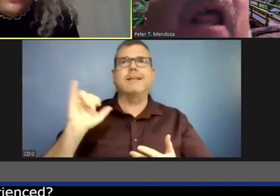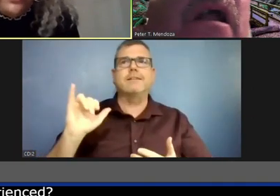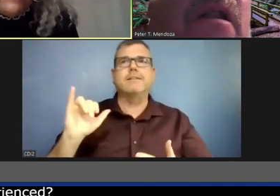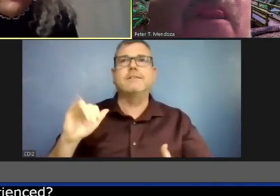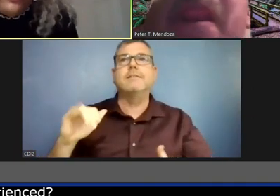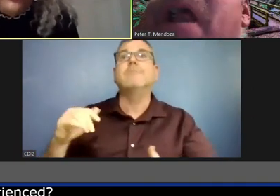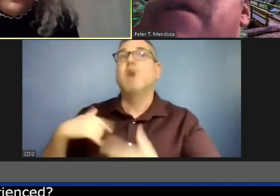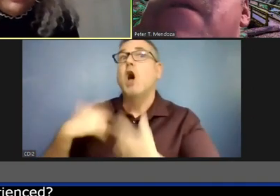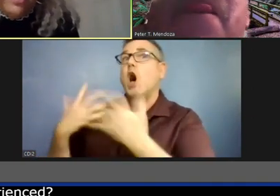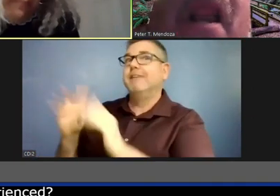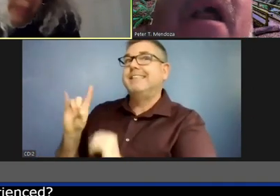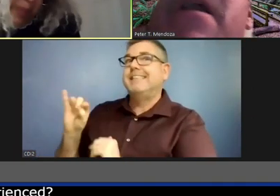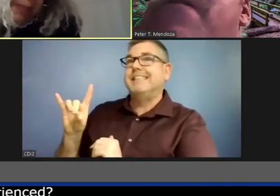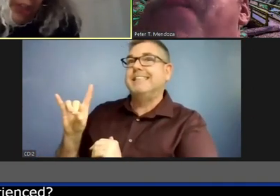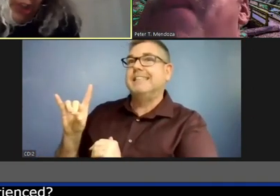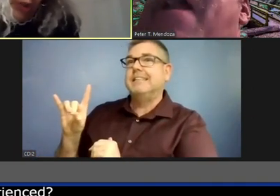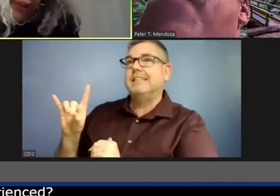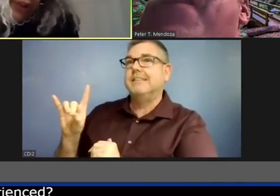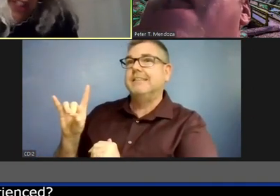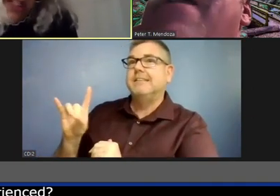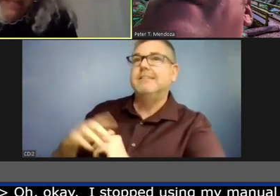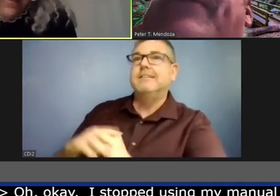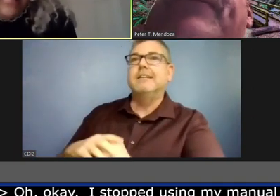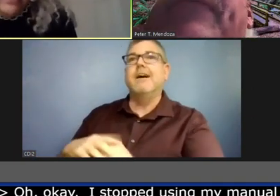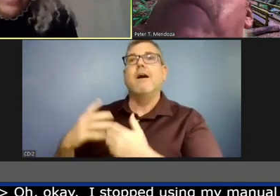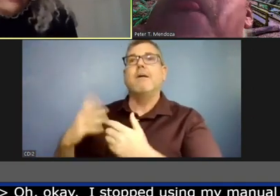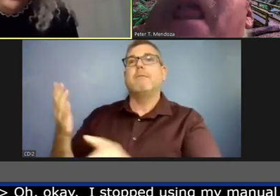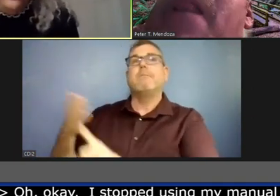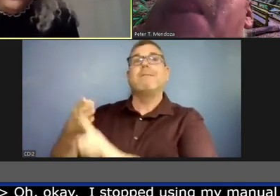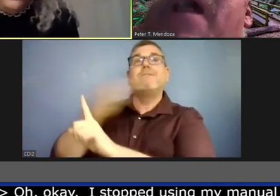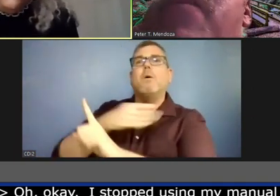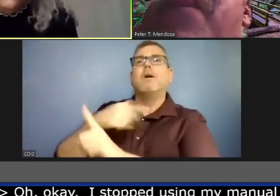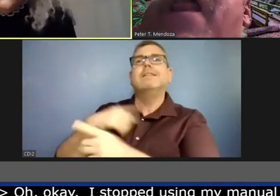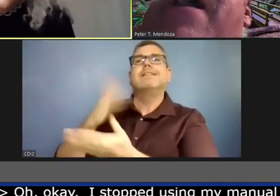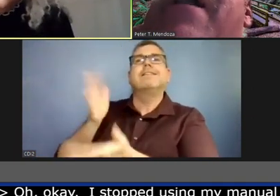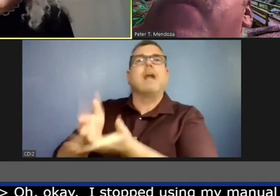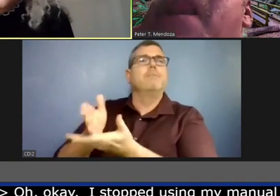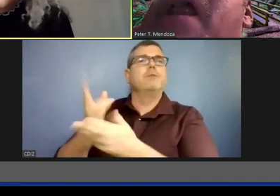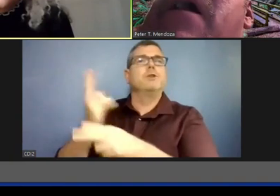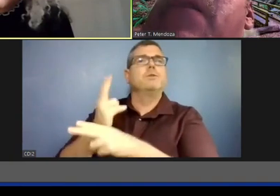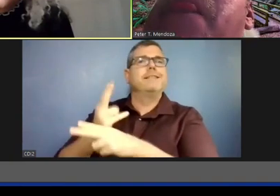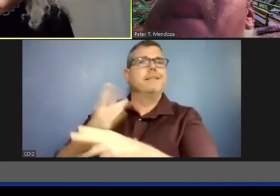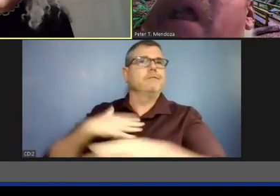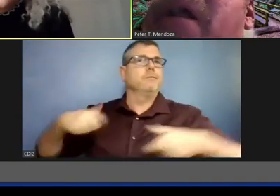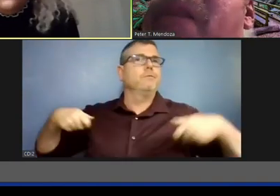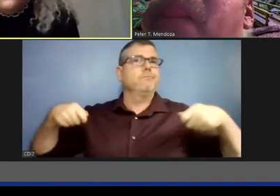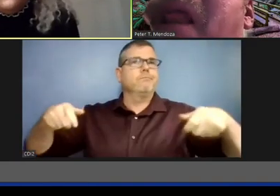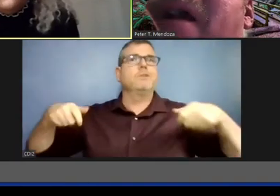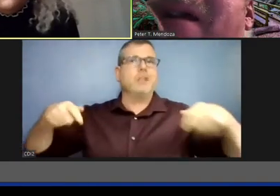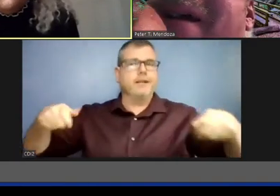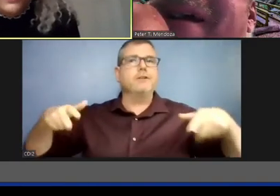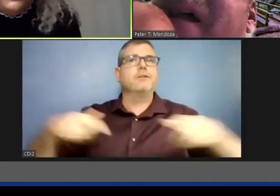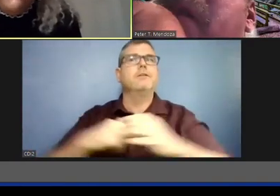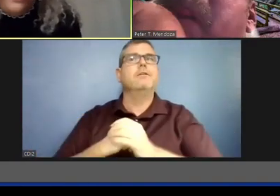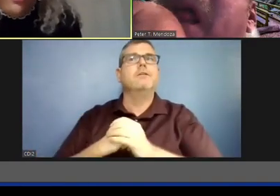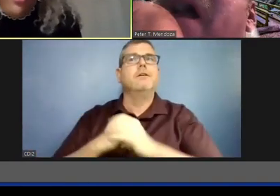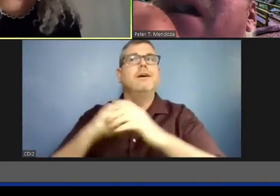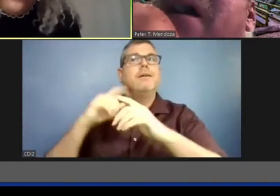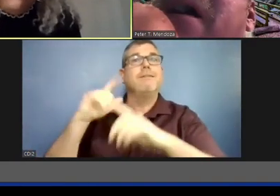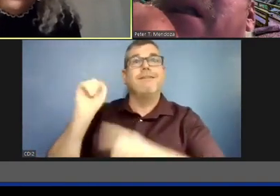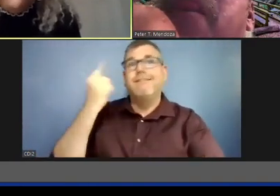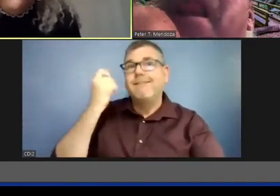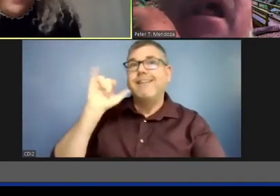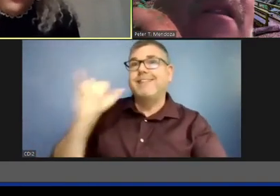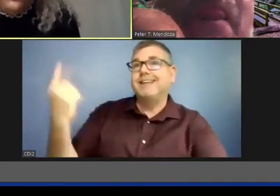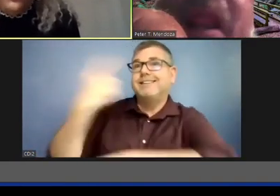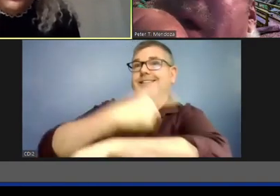wheelchair because of my rotary cup in my shoulder, but that day I had to use it. So some of my pain in my arm